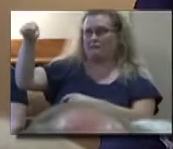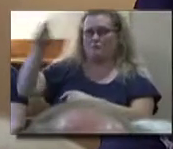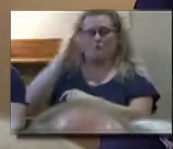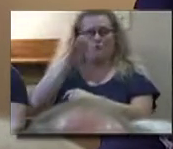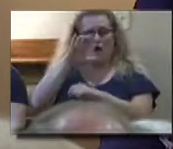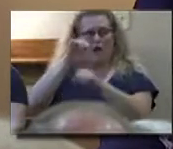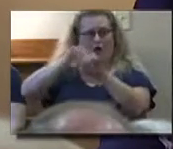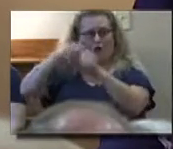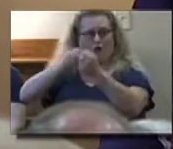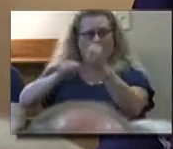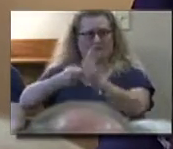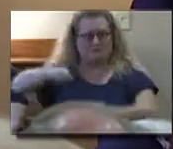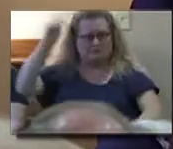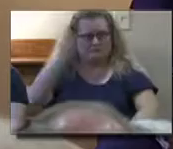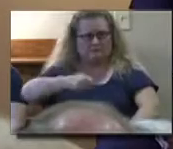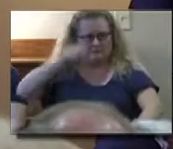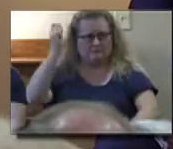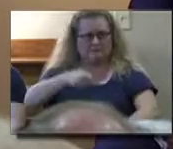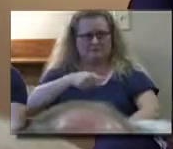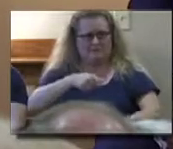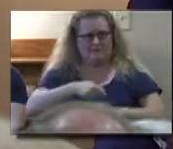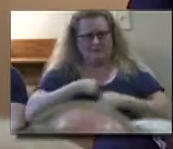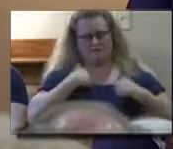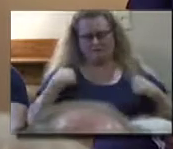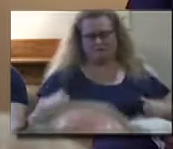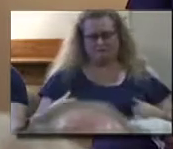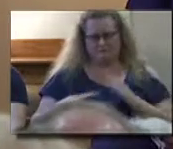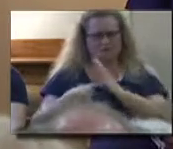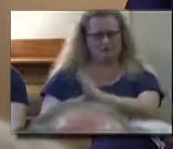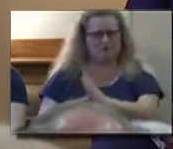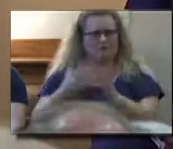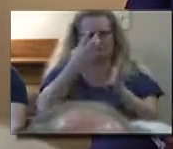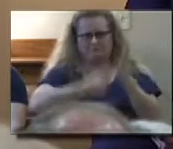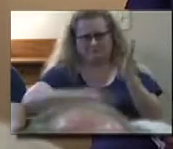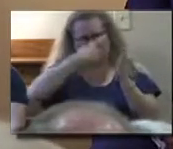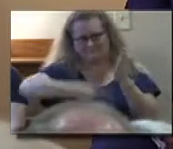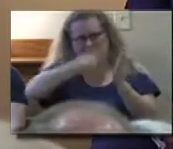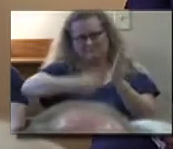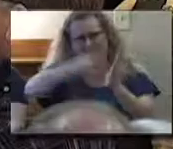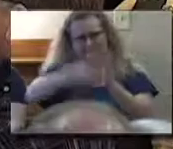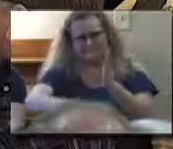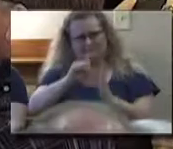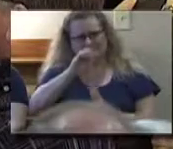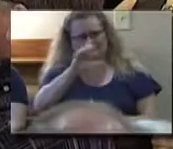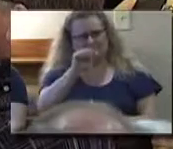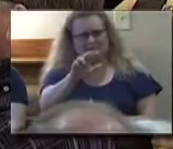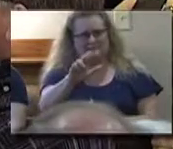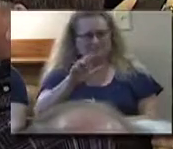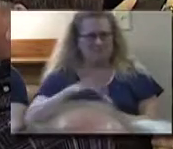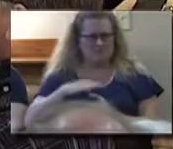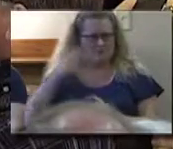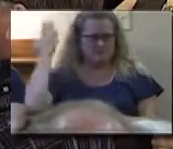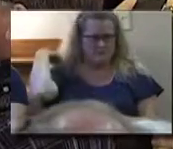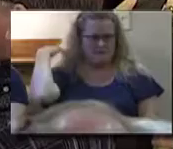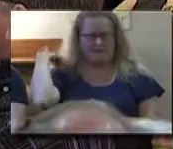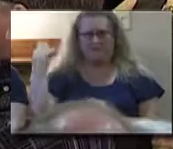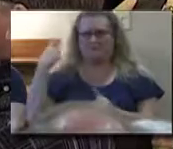the scars on his back. He showed us the scars in the back of his mind.